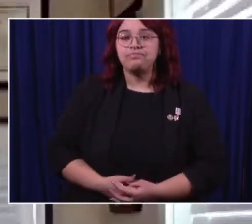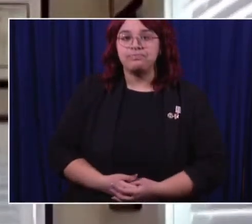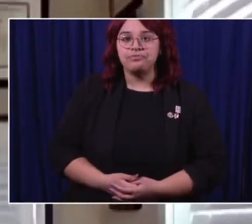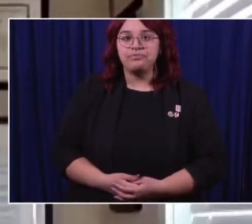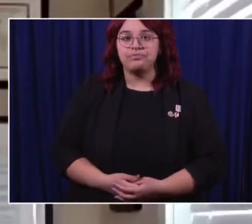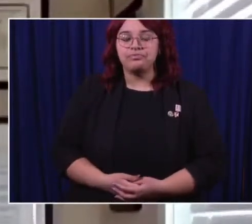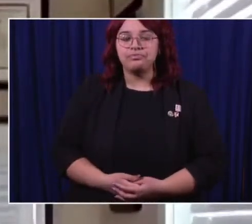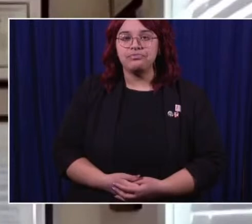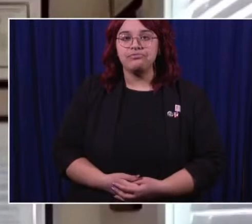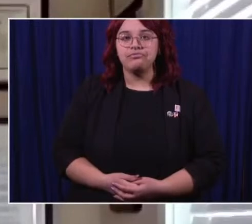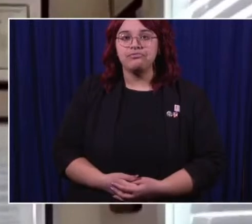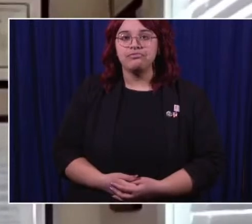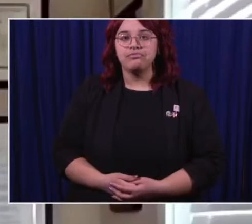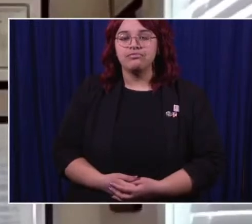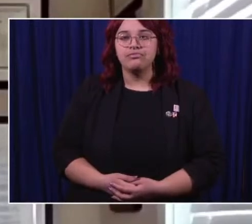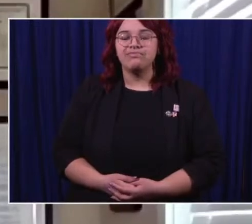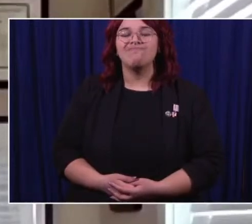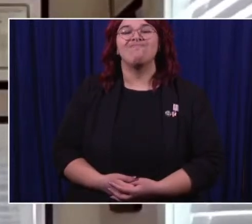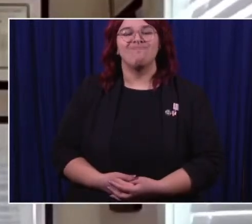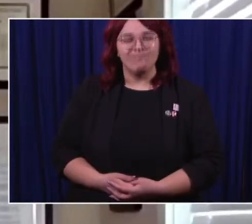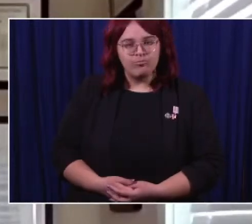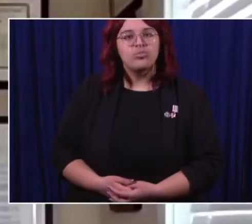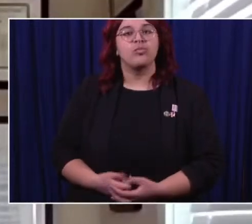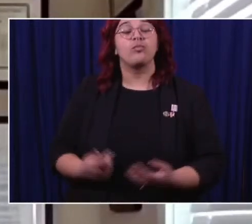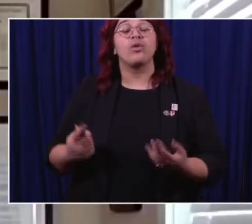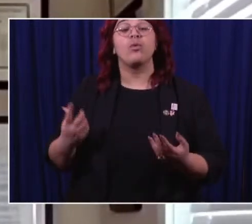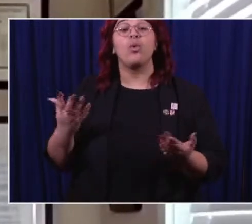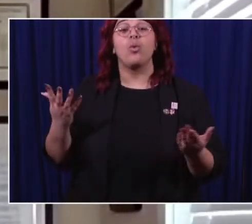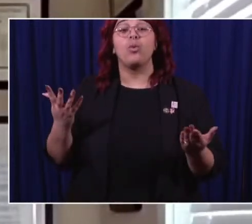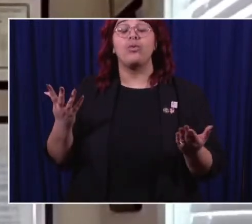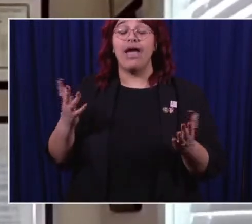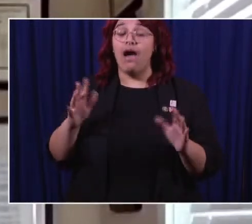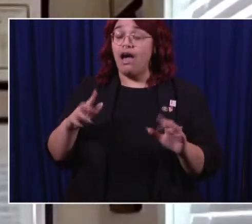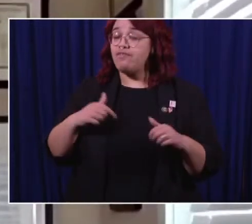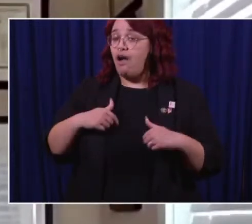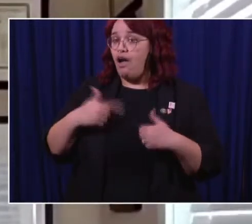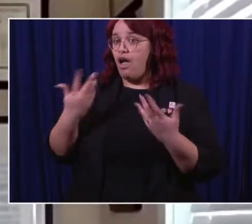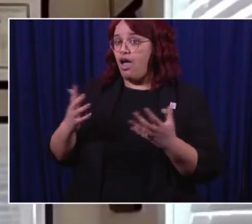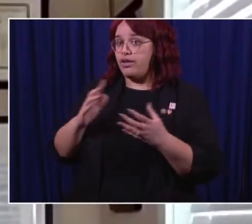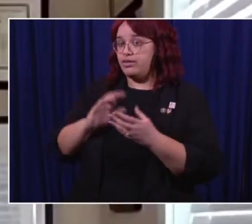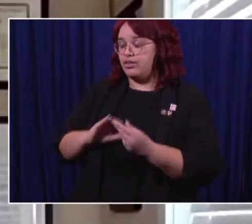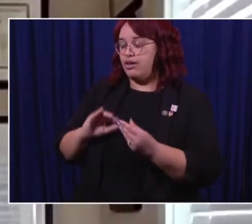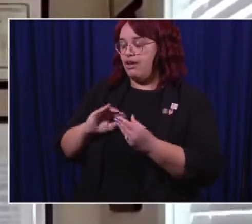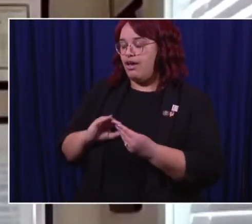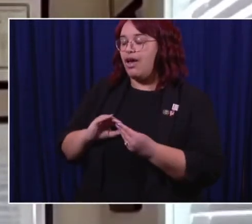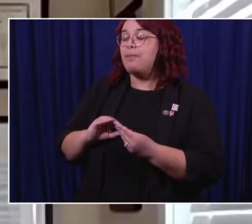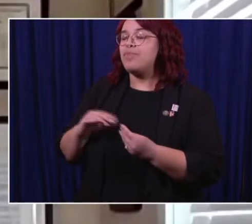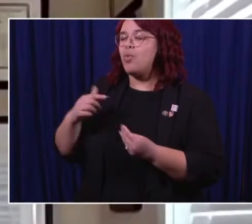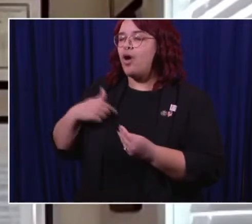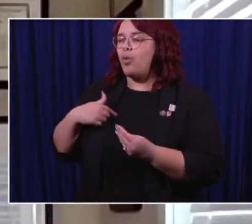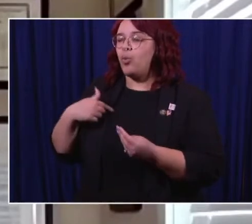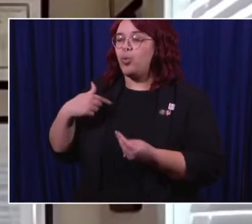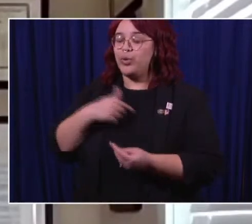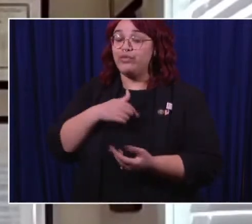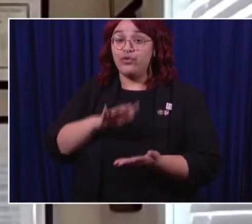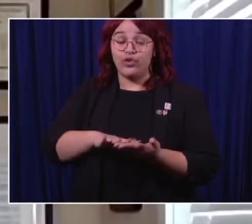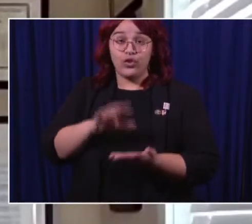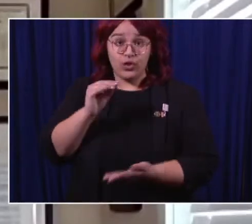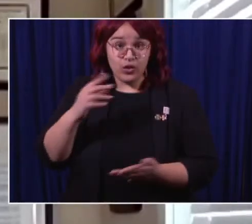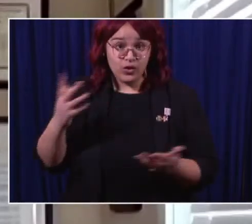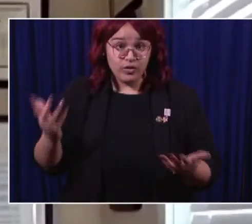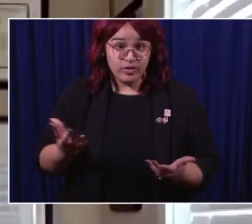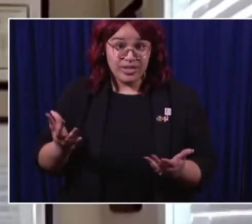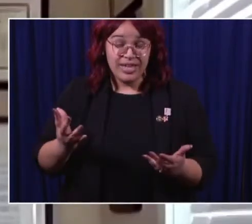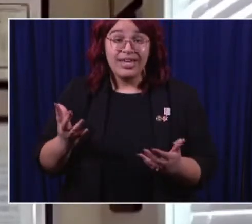this previously in other press conferences, is that COVID-19 is not